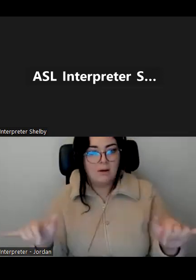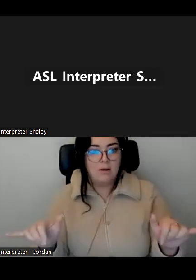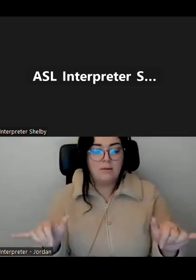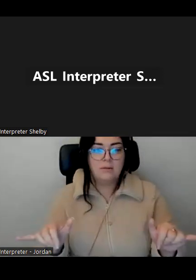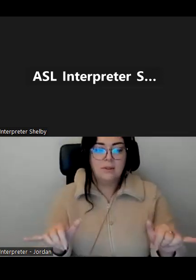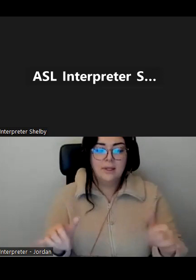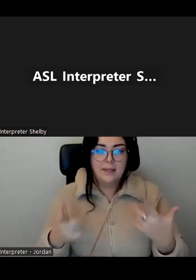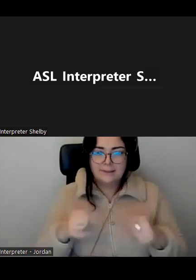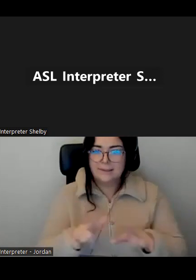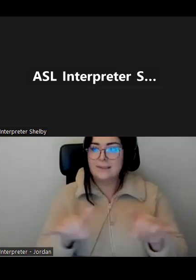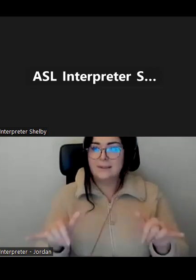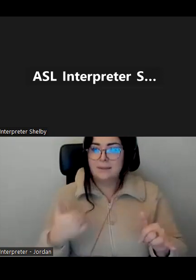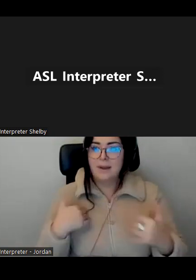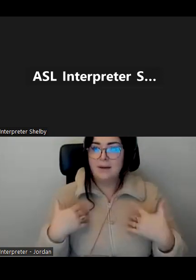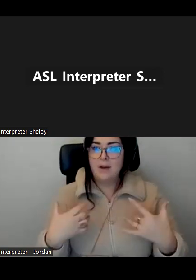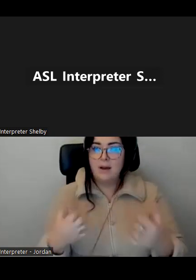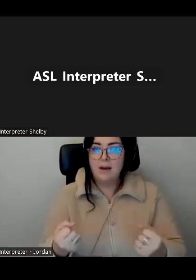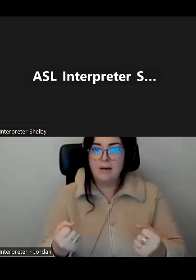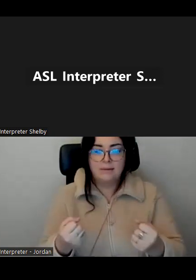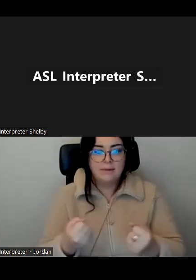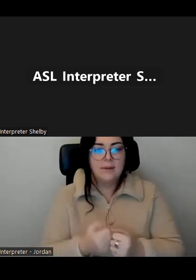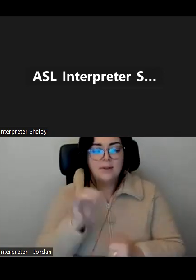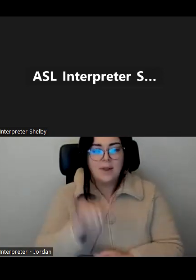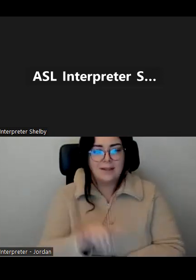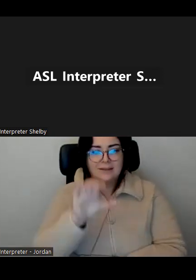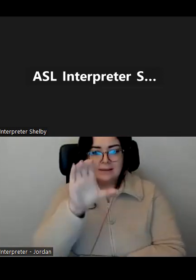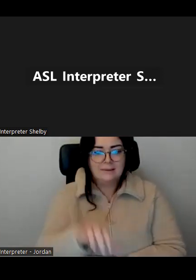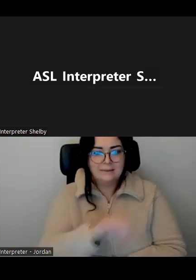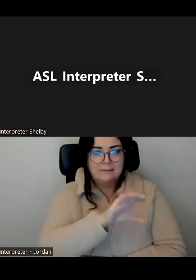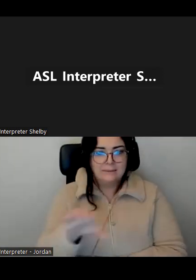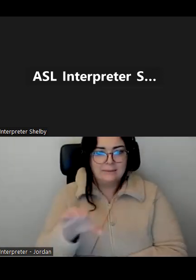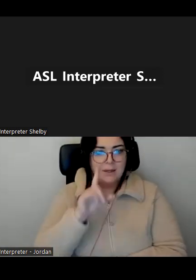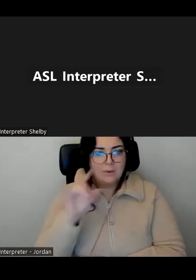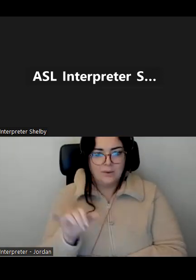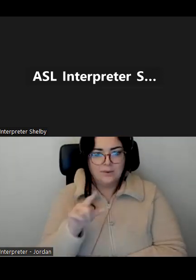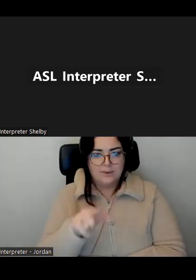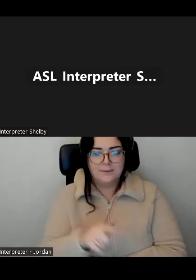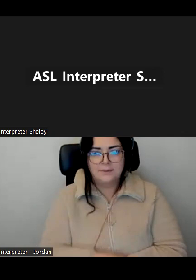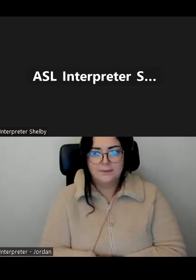recovery. So that's the view we try to take of mental health now.